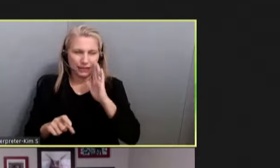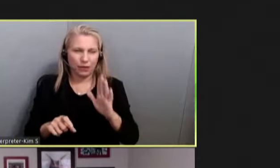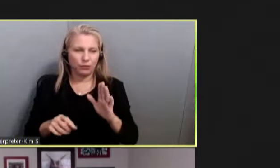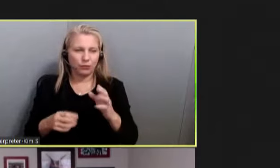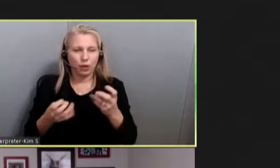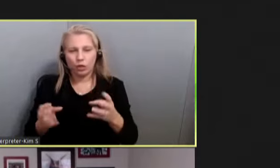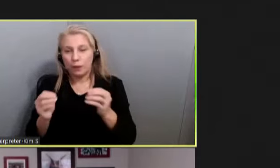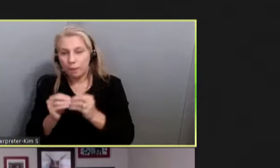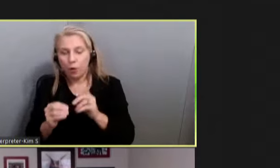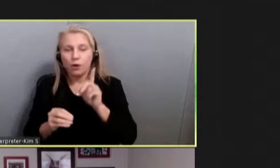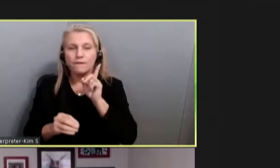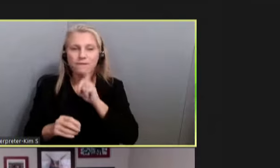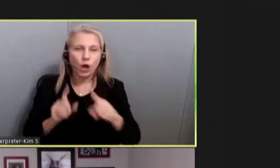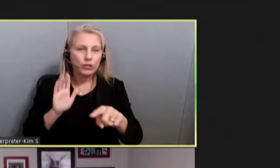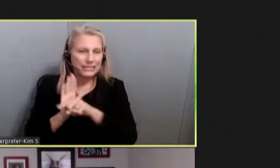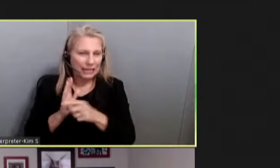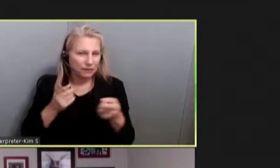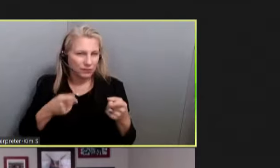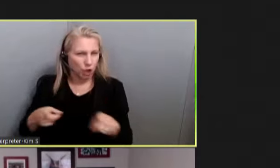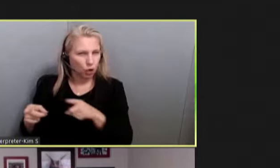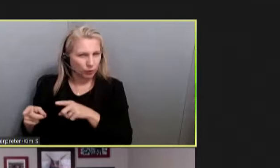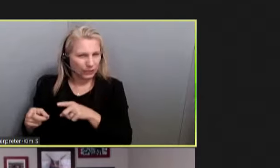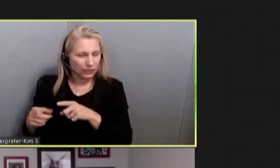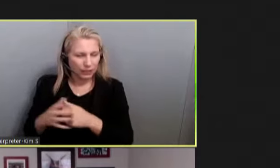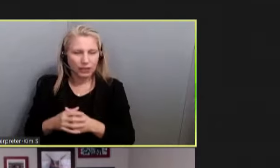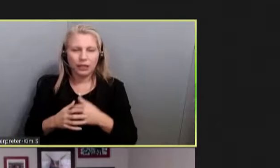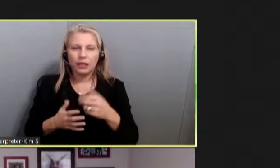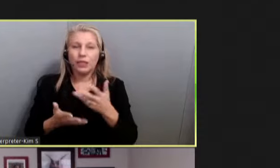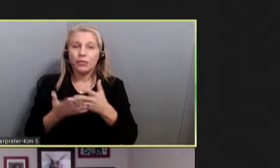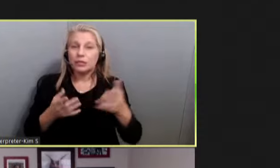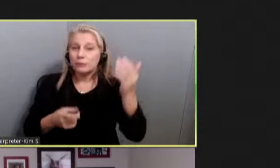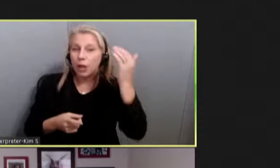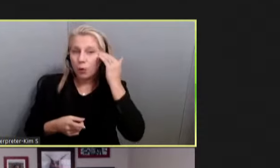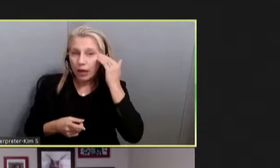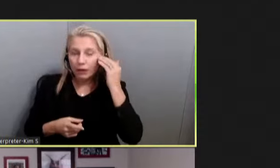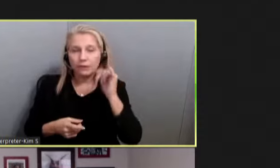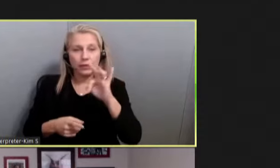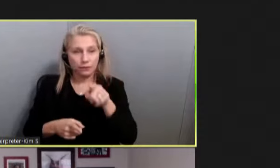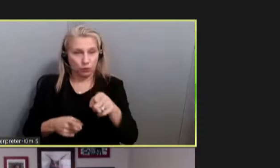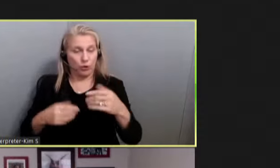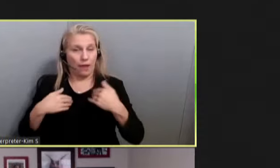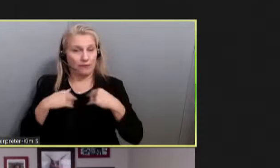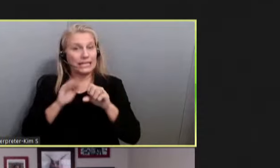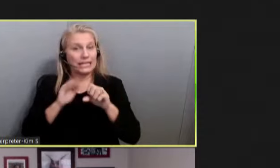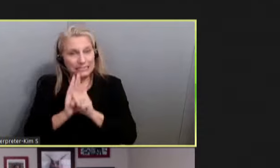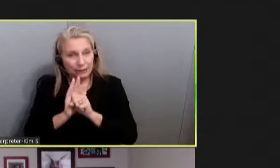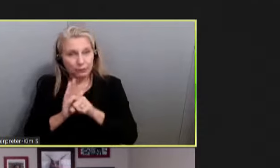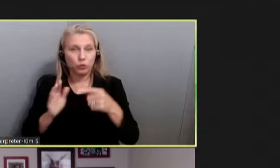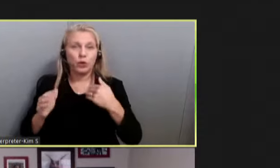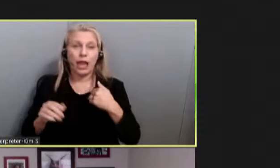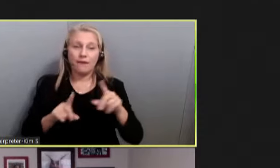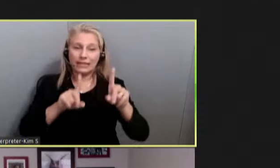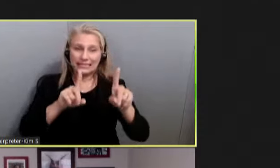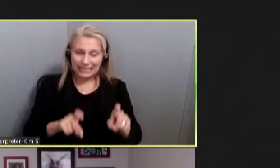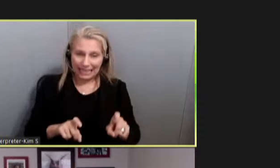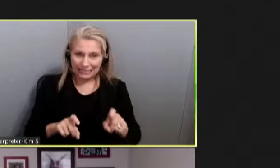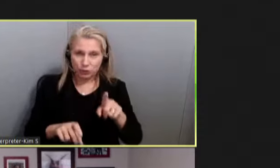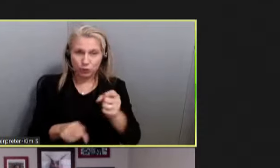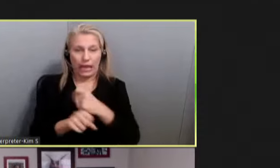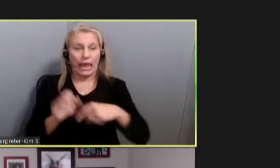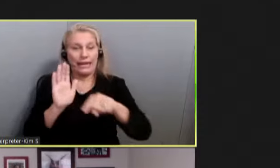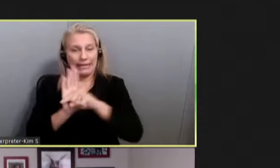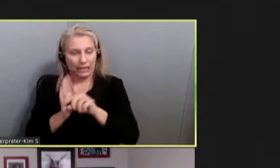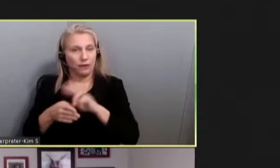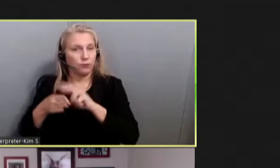in more false negatives occurring. Things to be aware of if you are having symptoms and you have a test and you get a negative